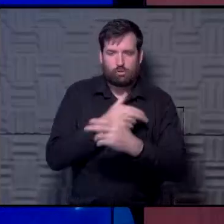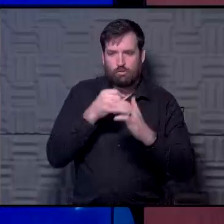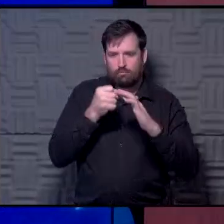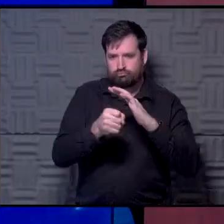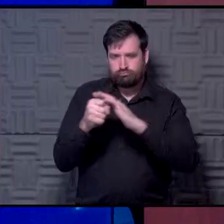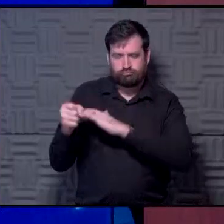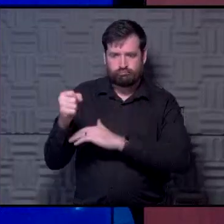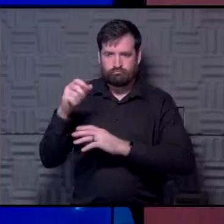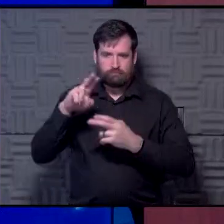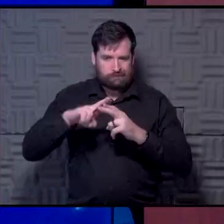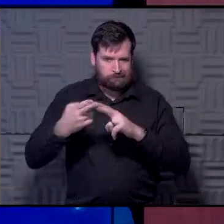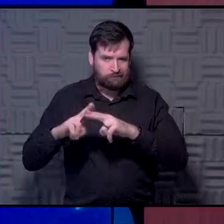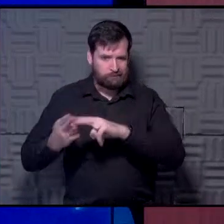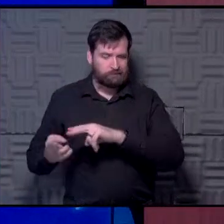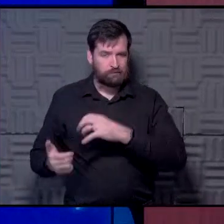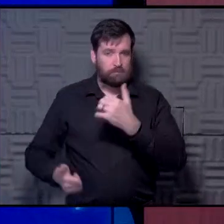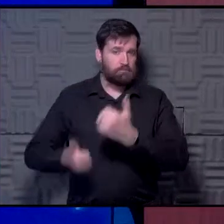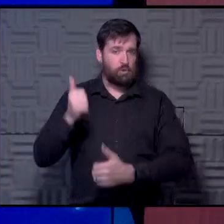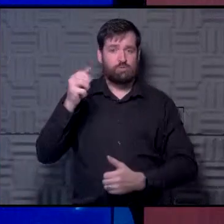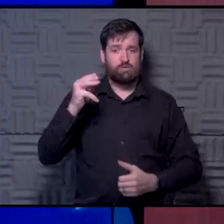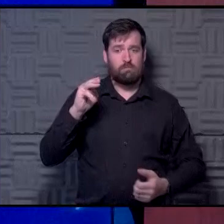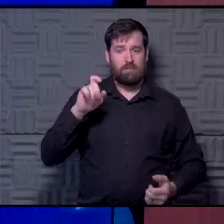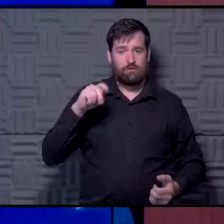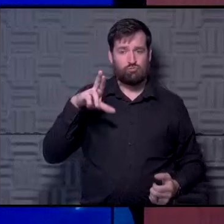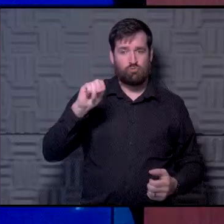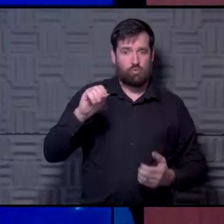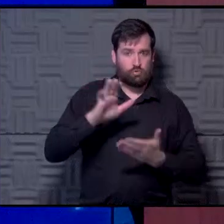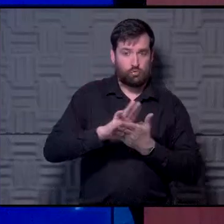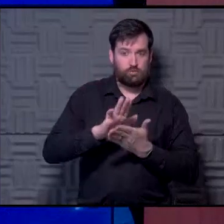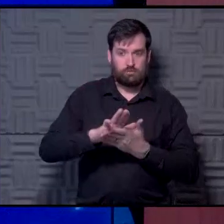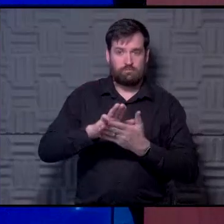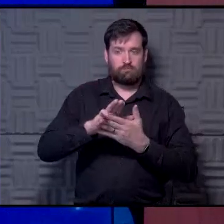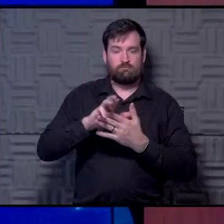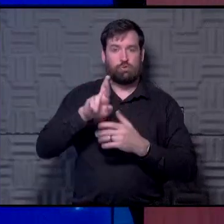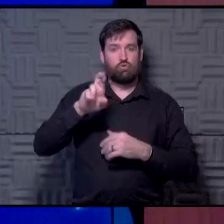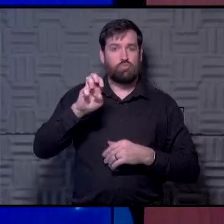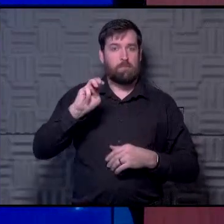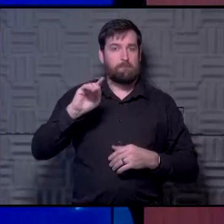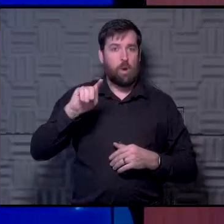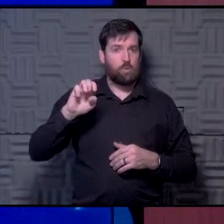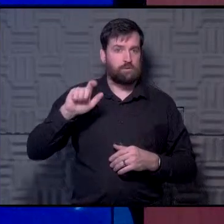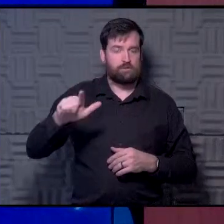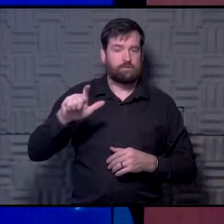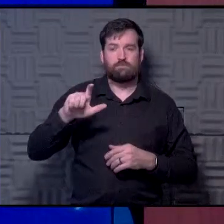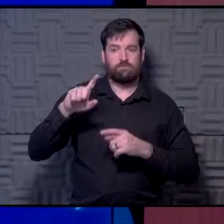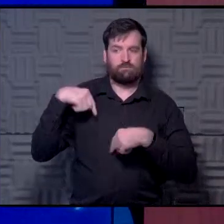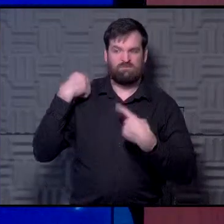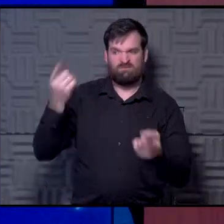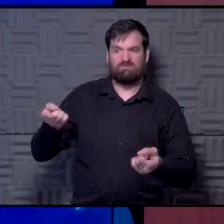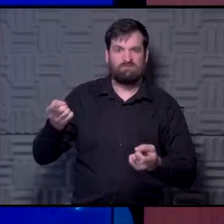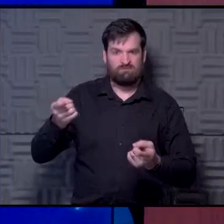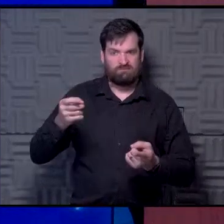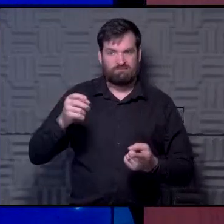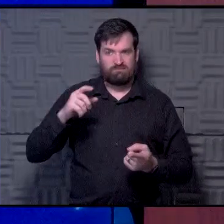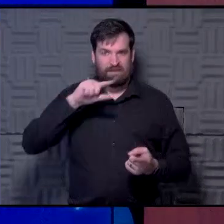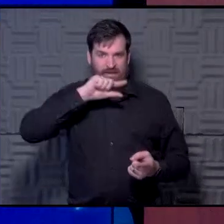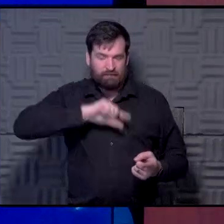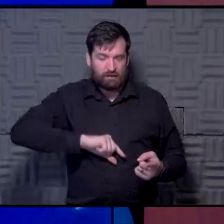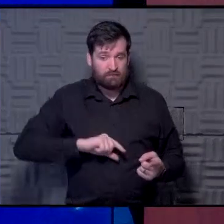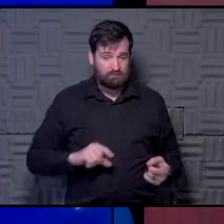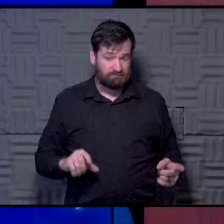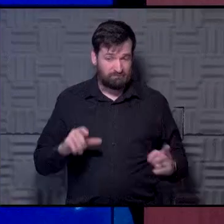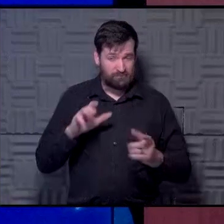falling, and given that most metro school districts have been remote since Thanksgiving, do you think it's likely that schools perhaps are more involved